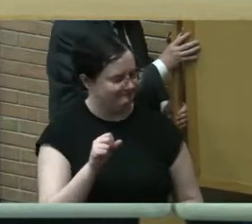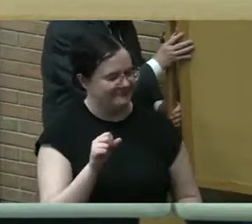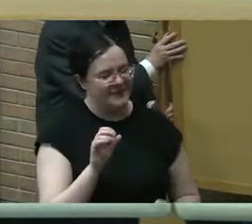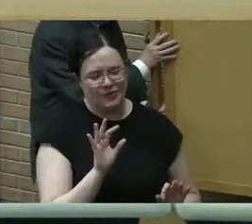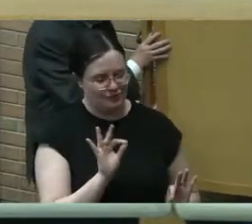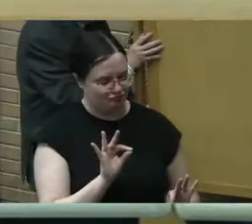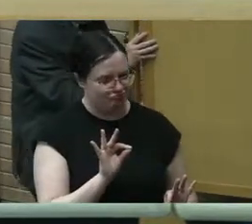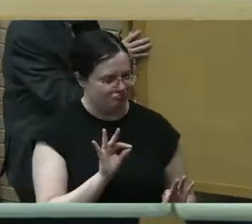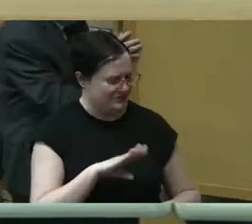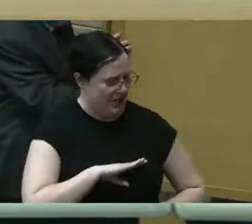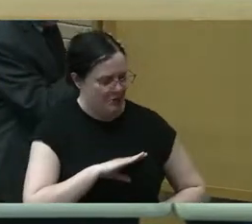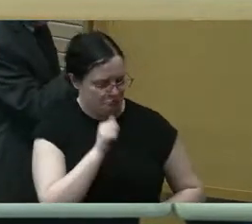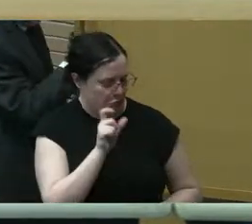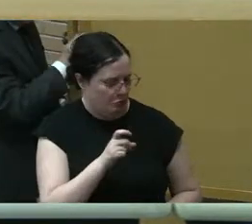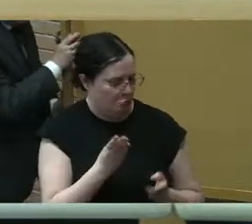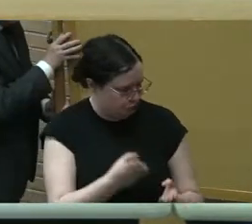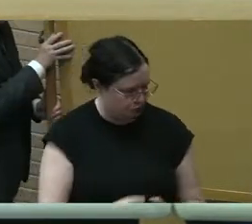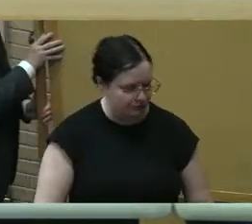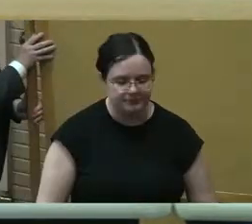Thank you.